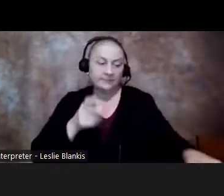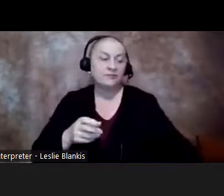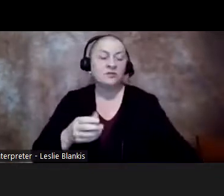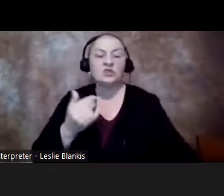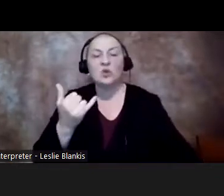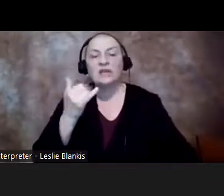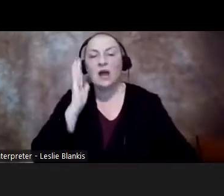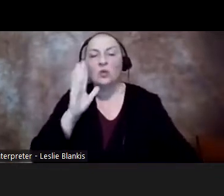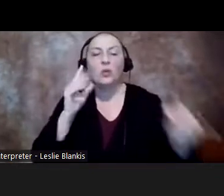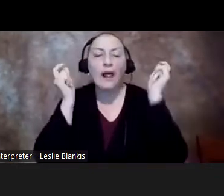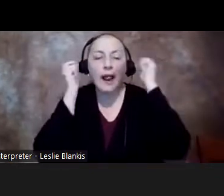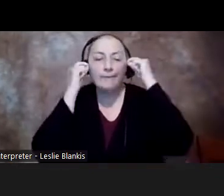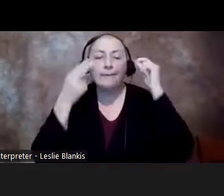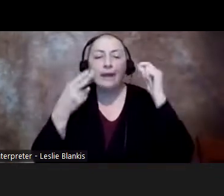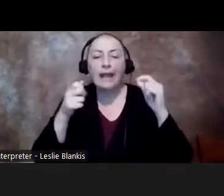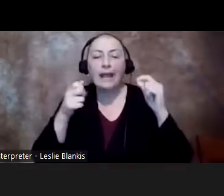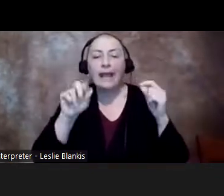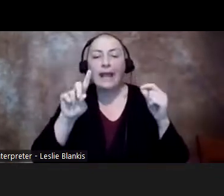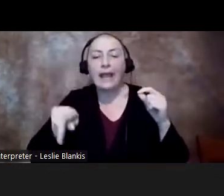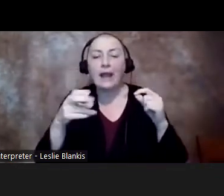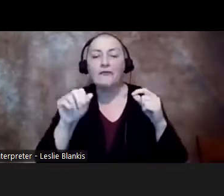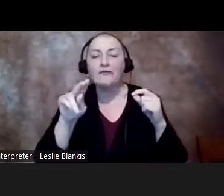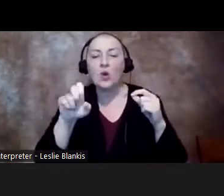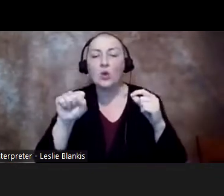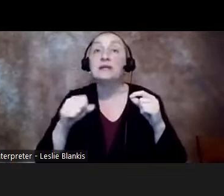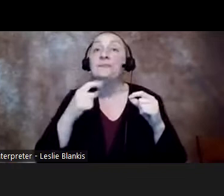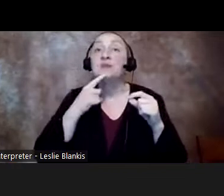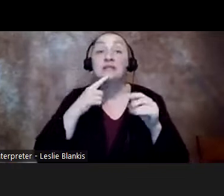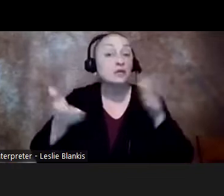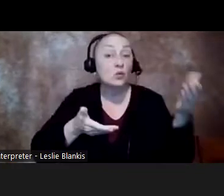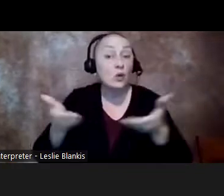Perfect. All right. Well, welcome everyone. This is true